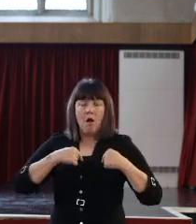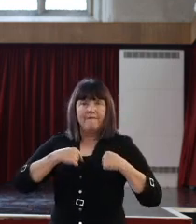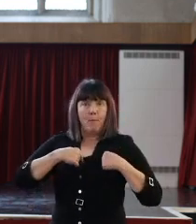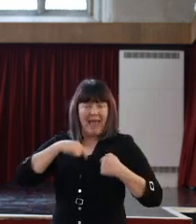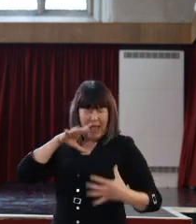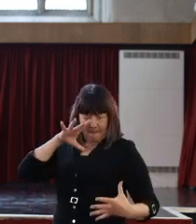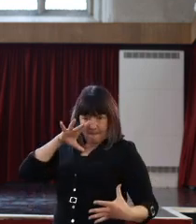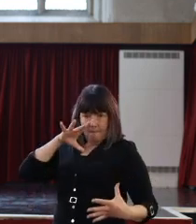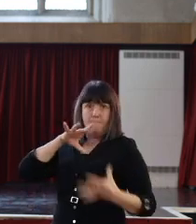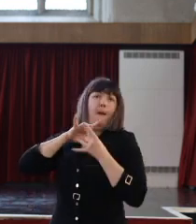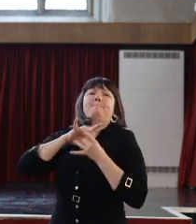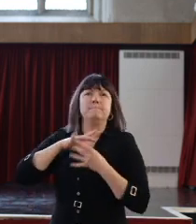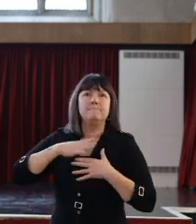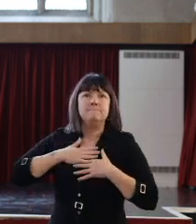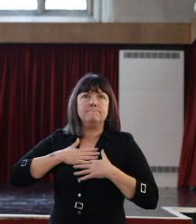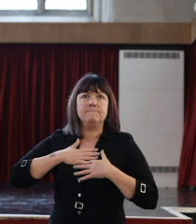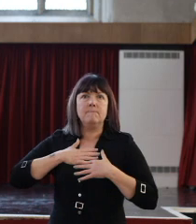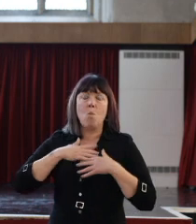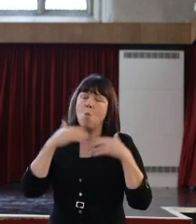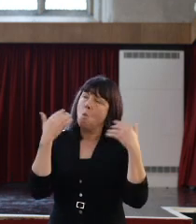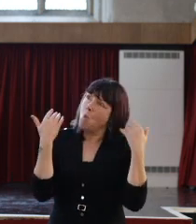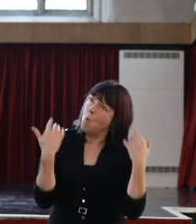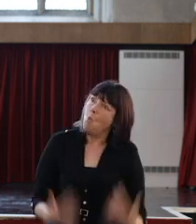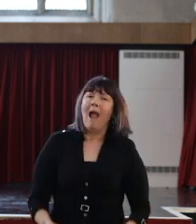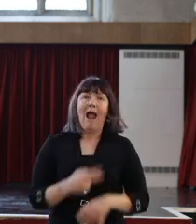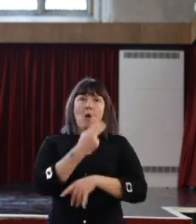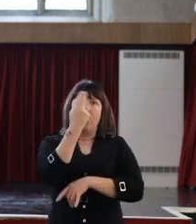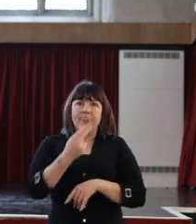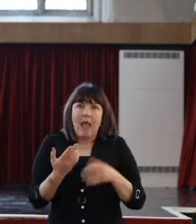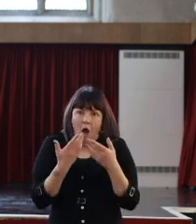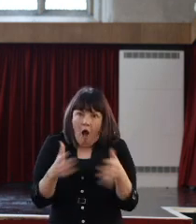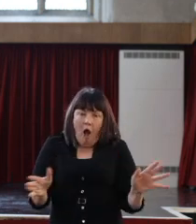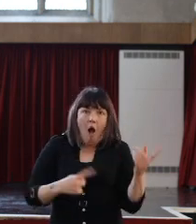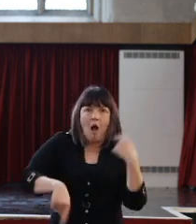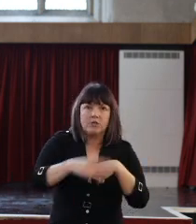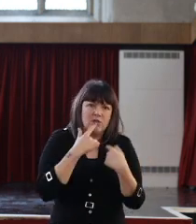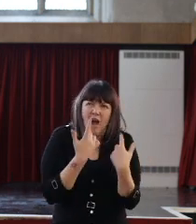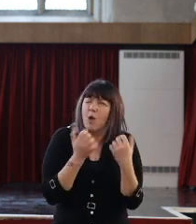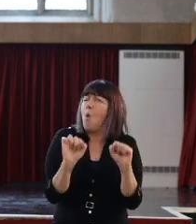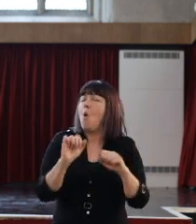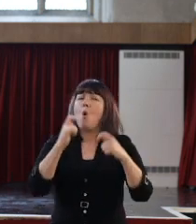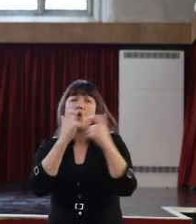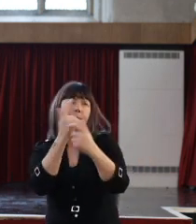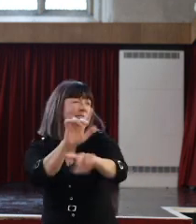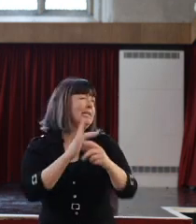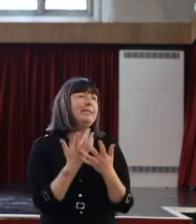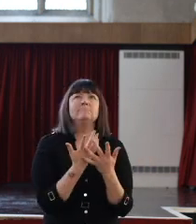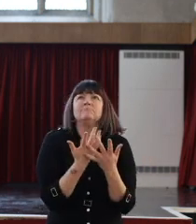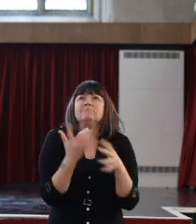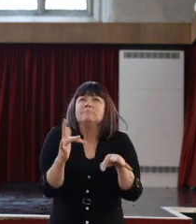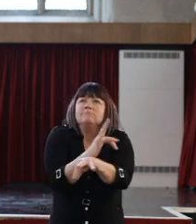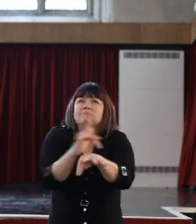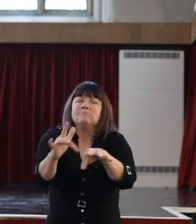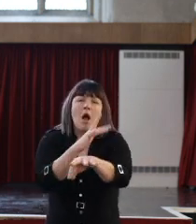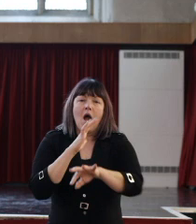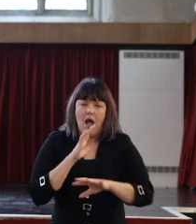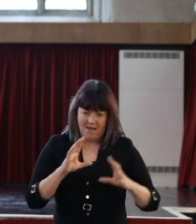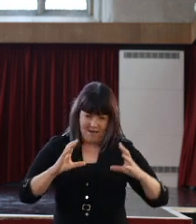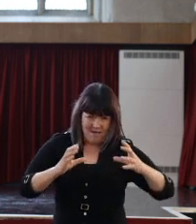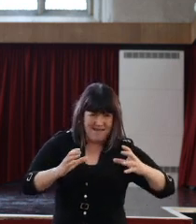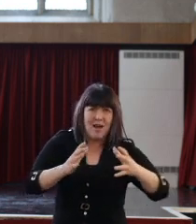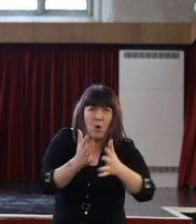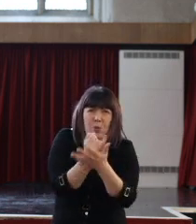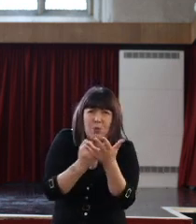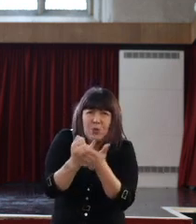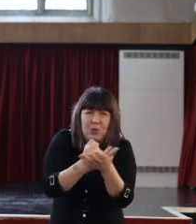reawakened my love of the arts again. And I started secretly listening to plays, comedies, documentaries, dramas on this battered old radio.